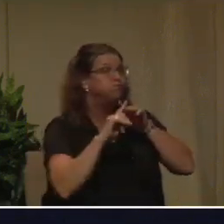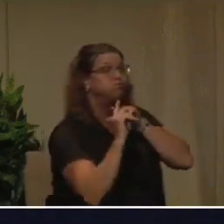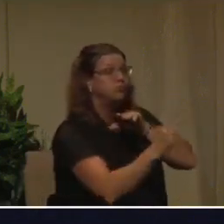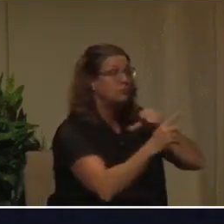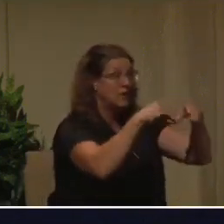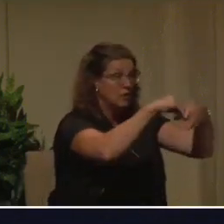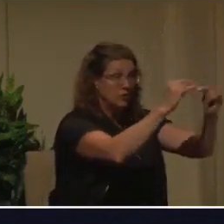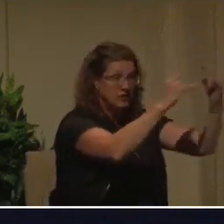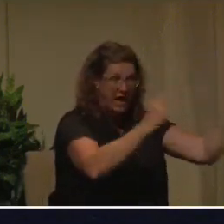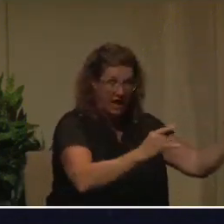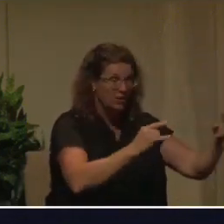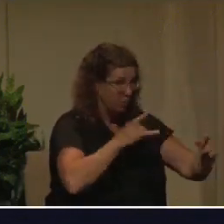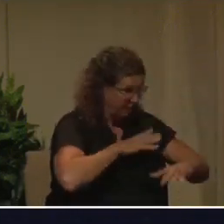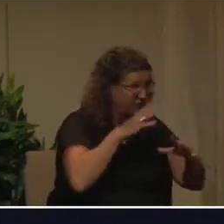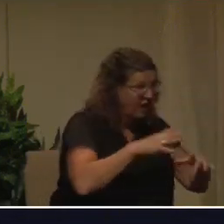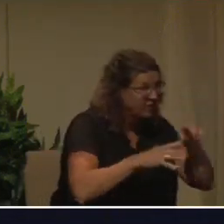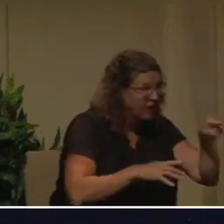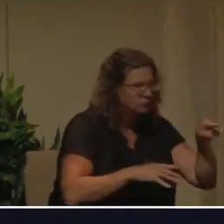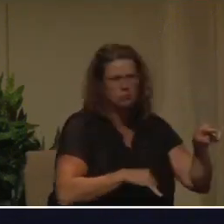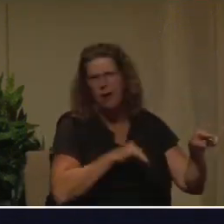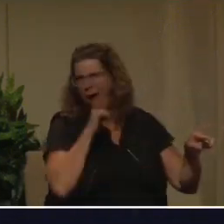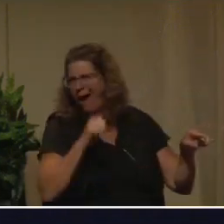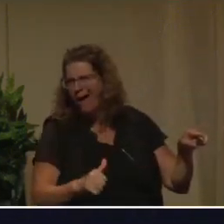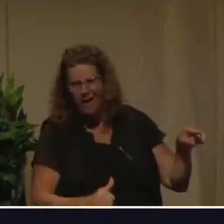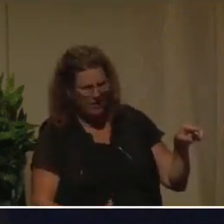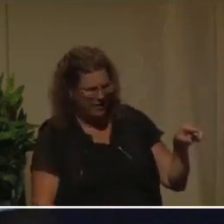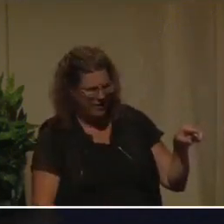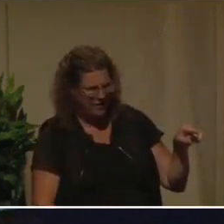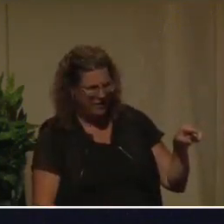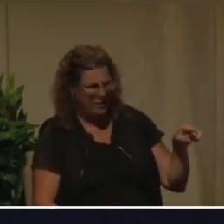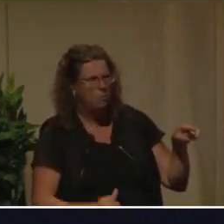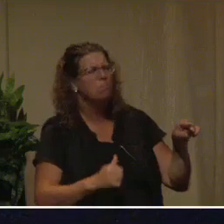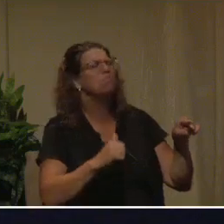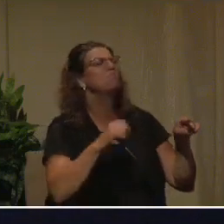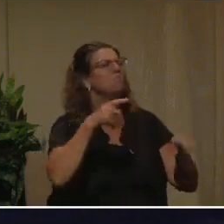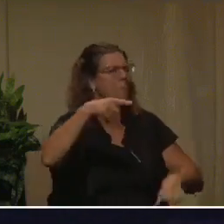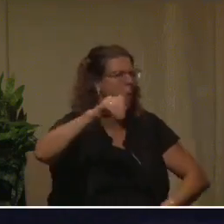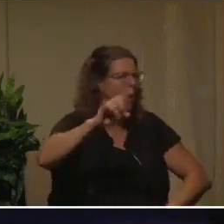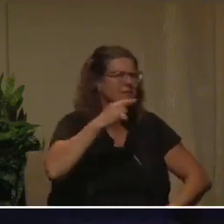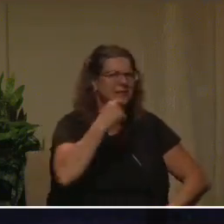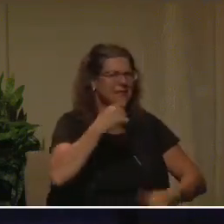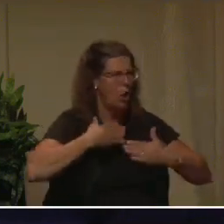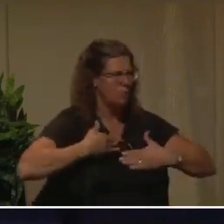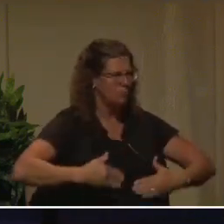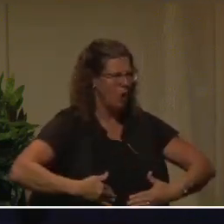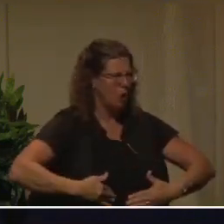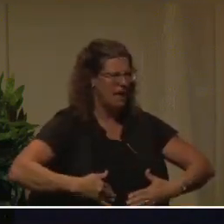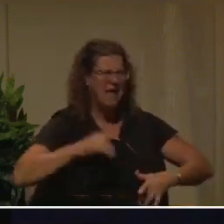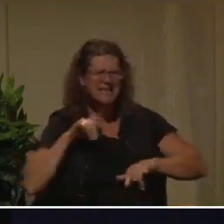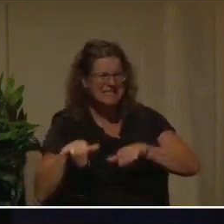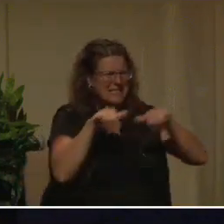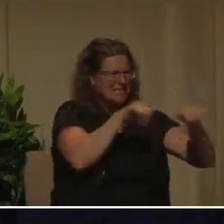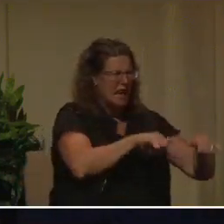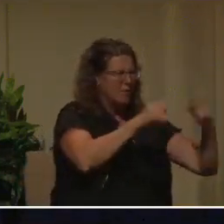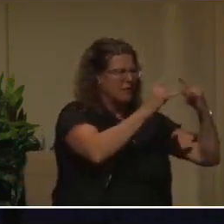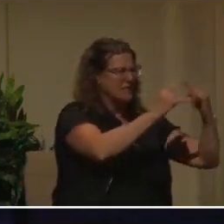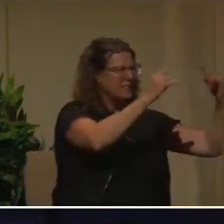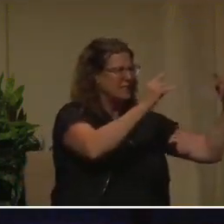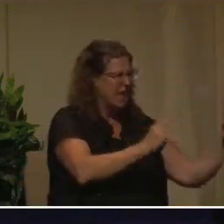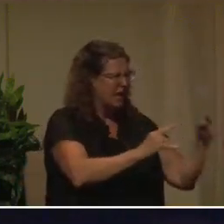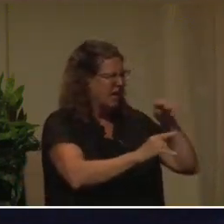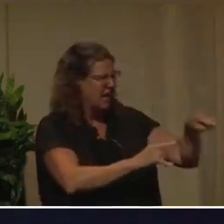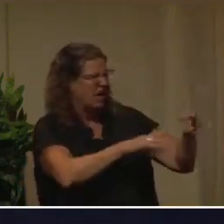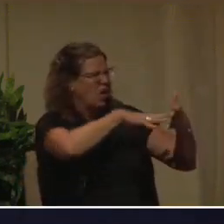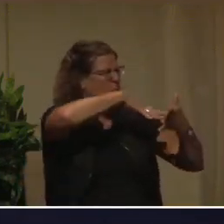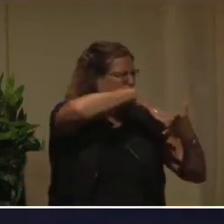Paul's point. This body we live in, it's just that. It's a tent. It is flimsy. And life is short.